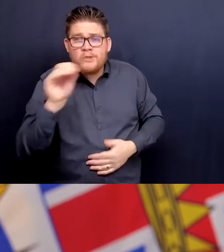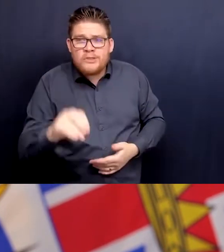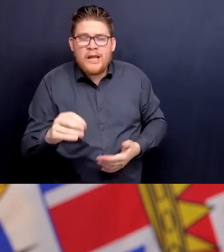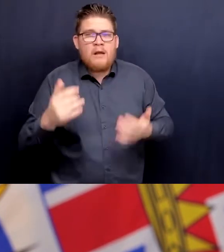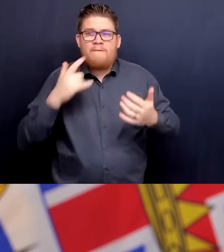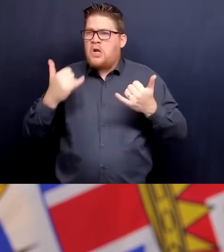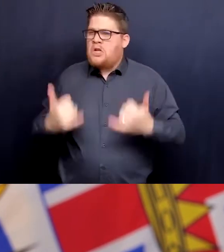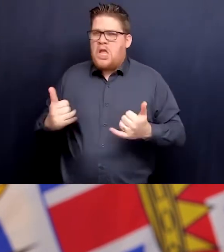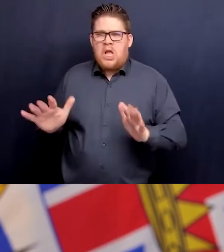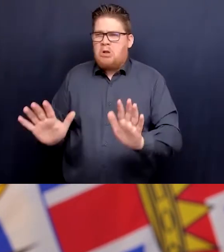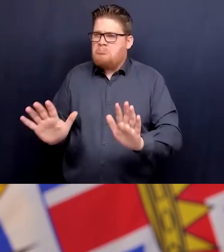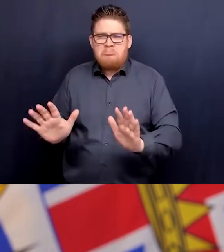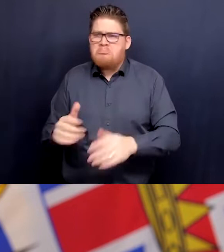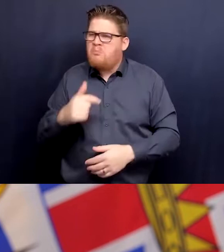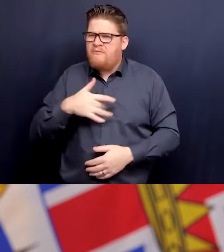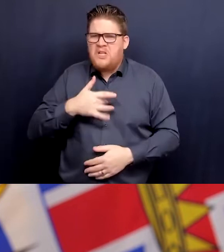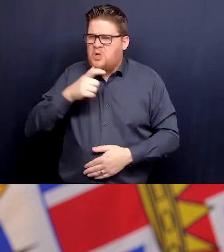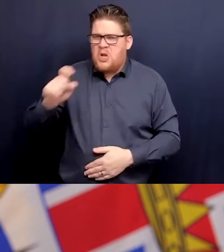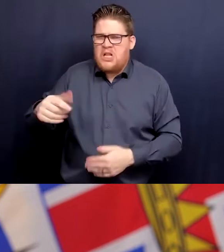time. Rob, do you have a follow-up?